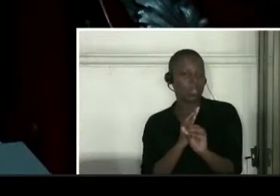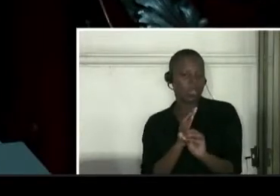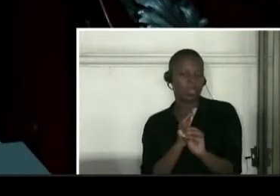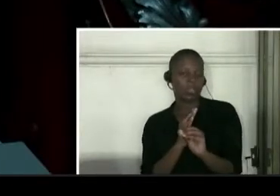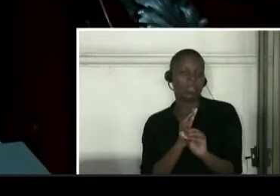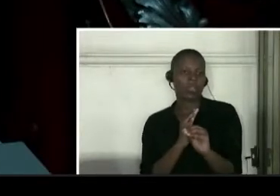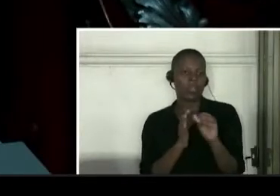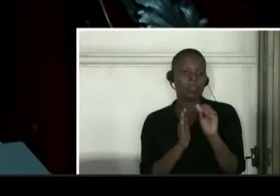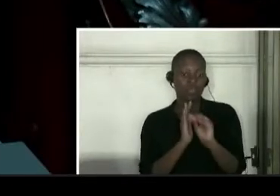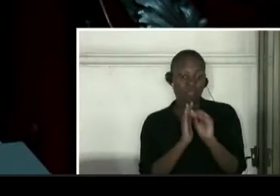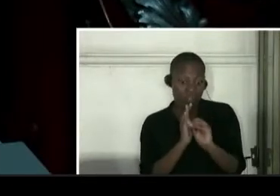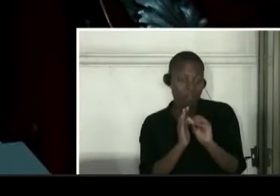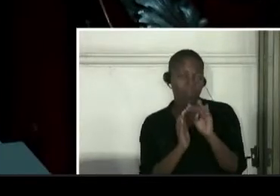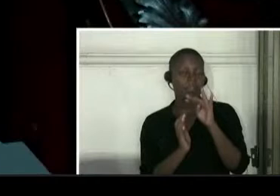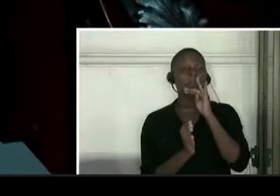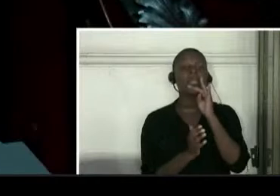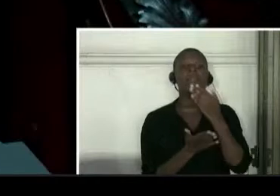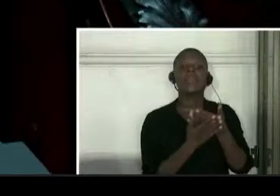stakeholders that